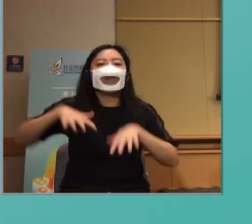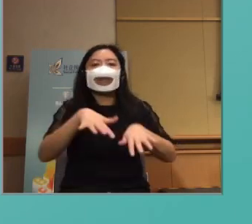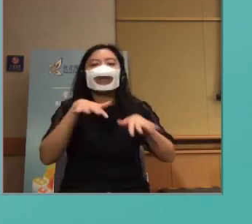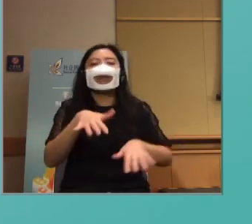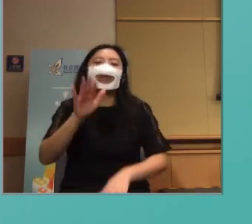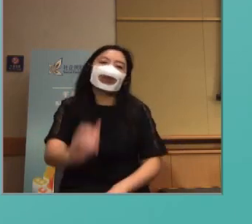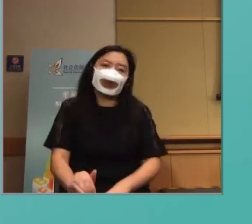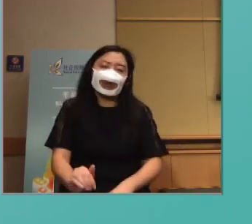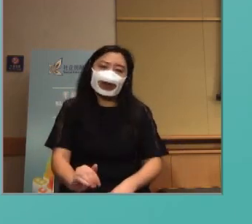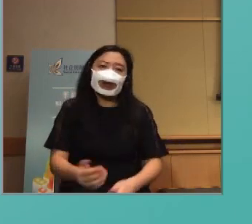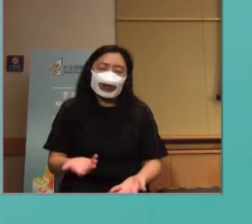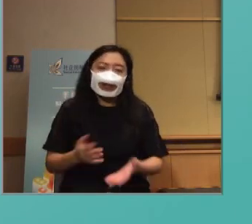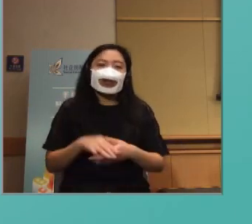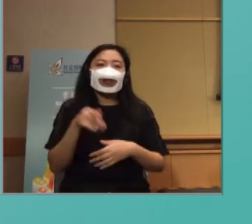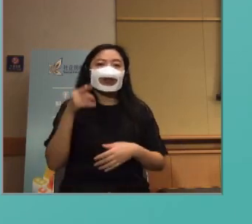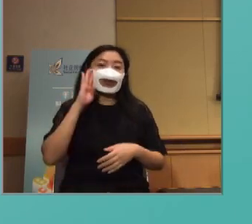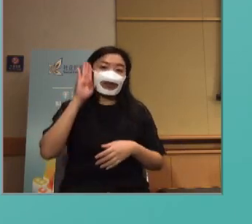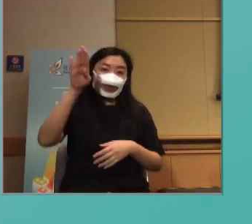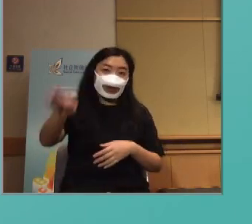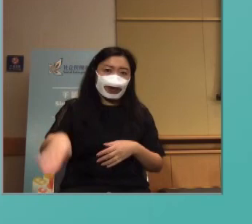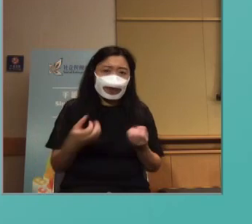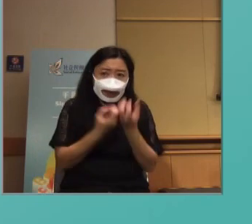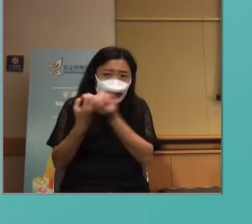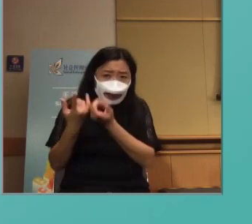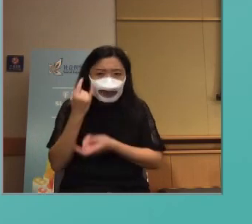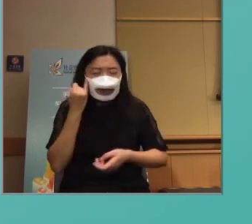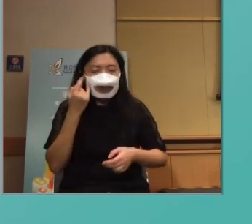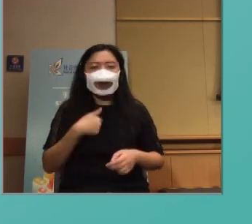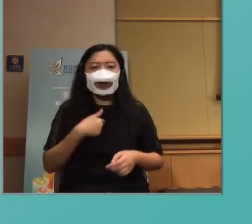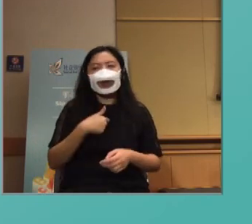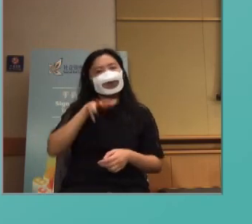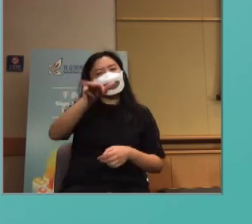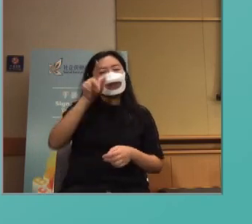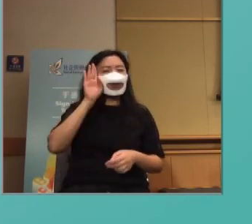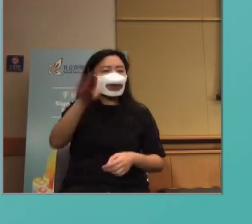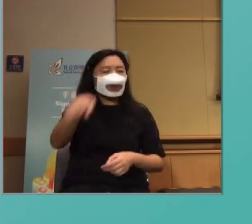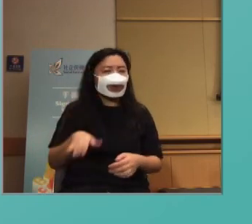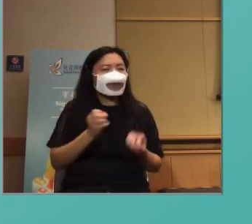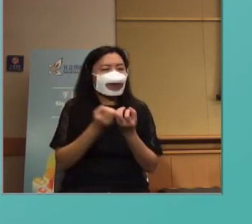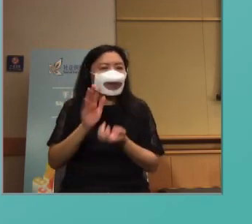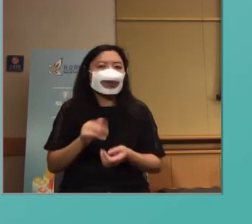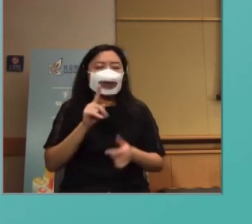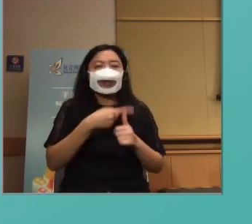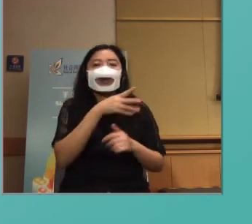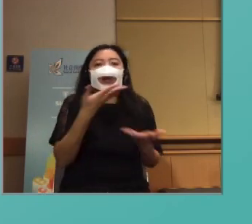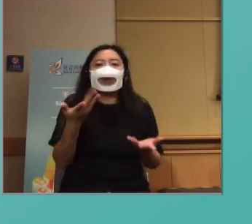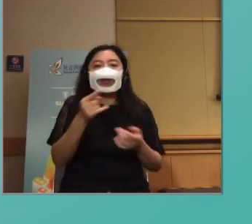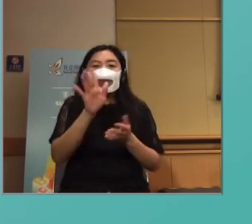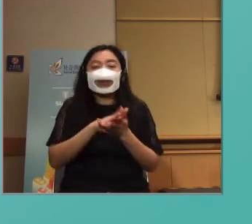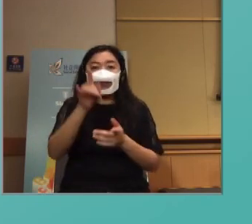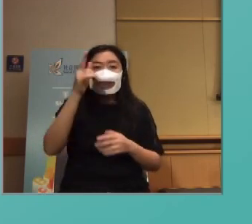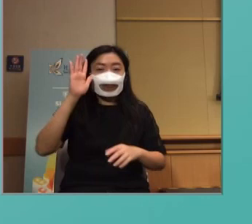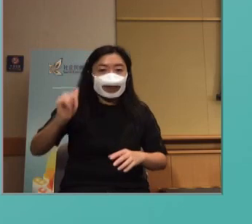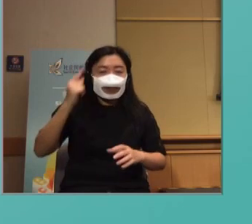happen next. But here's what I think is going to happen next. A disclaimer: no one has a crystal ball. We don't know what's going to happen tomorrow. If we